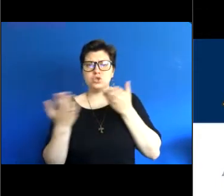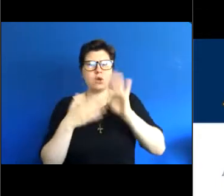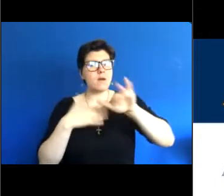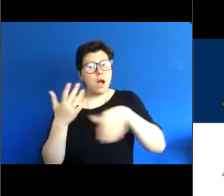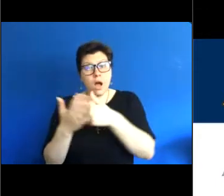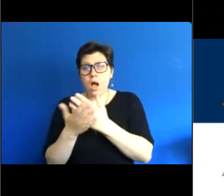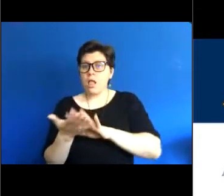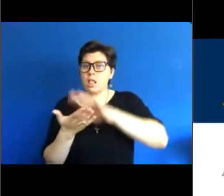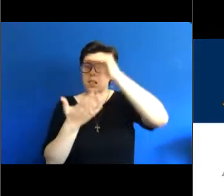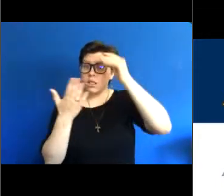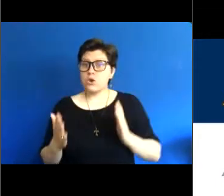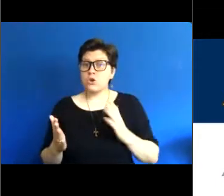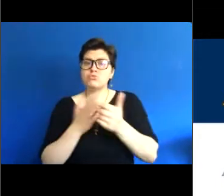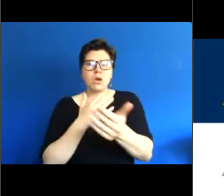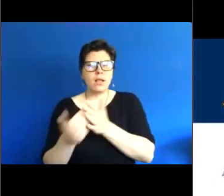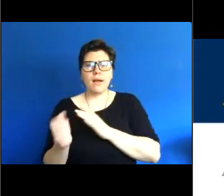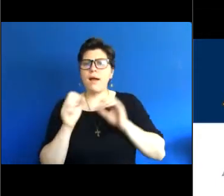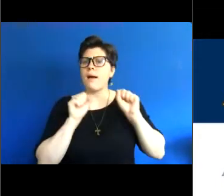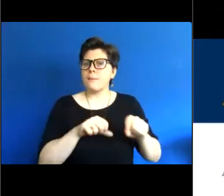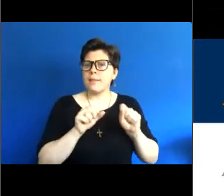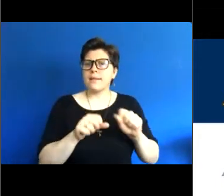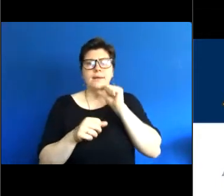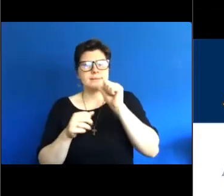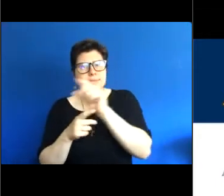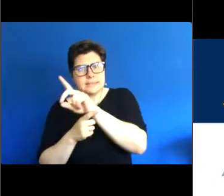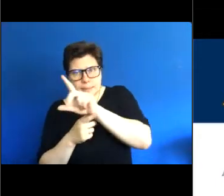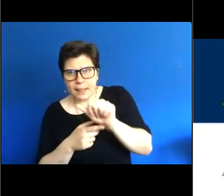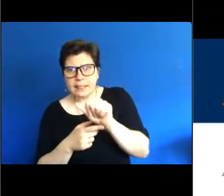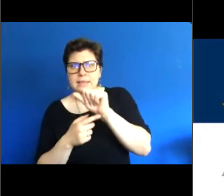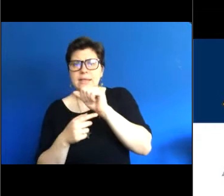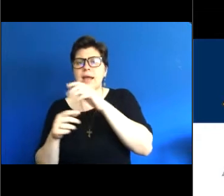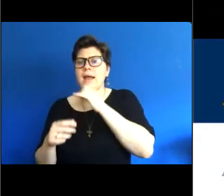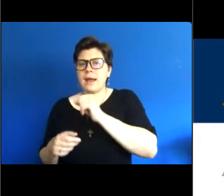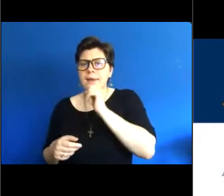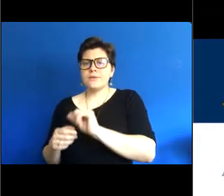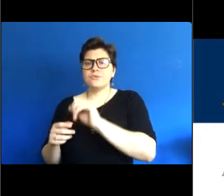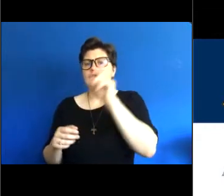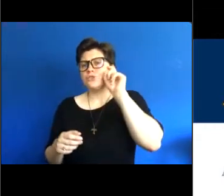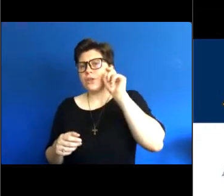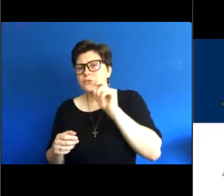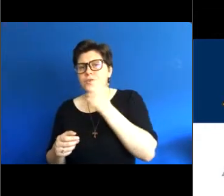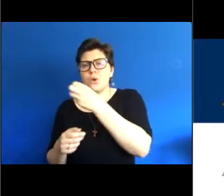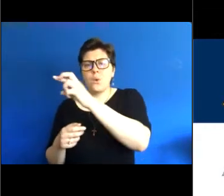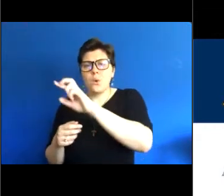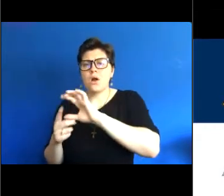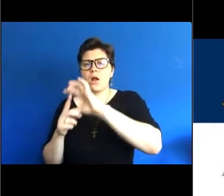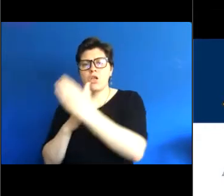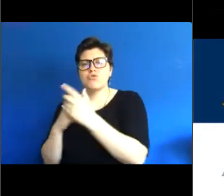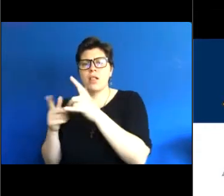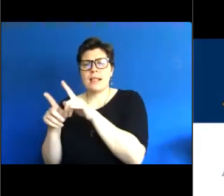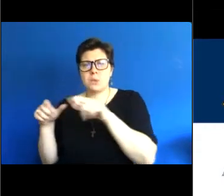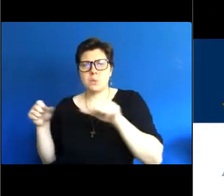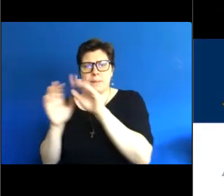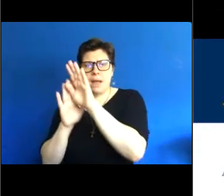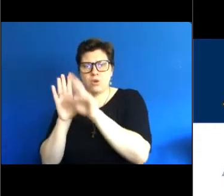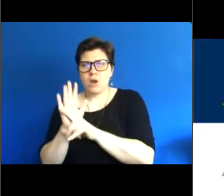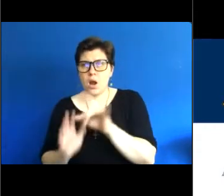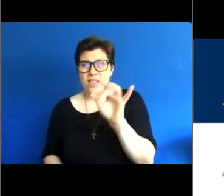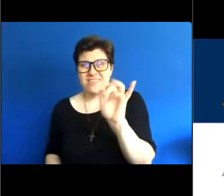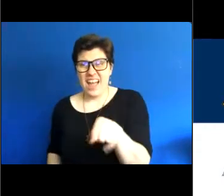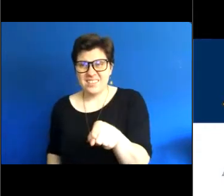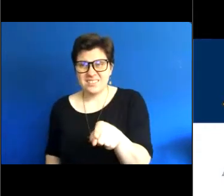of ability, disability, age, gender, or cultural and linguistic background. So exactly what our directory